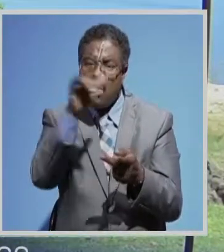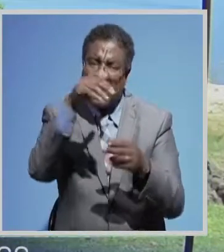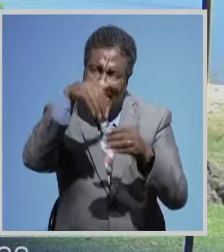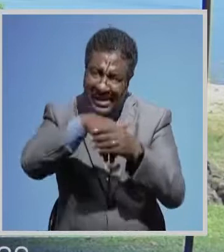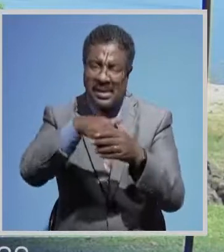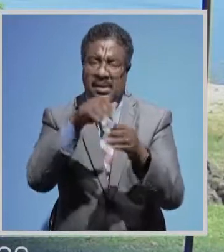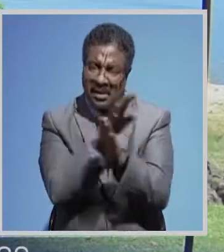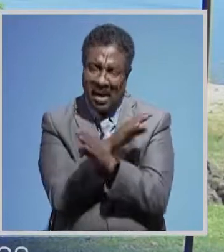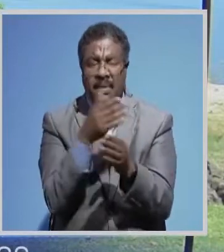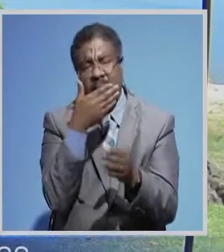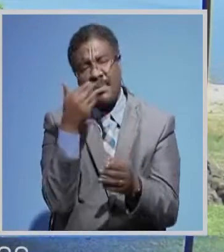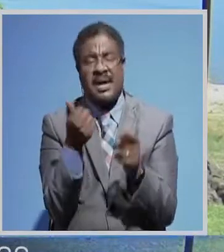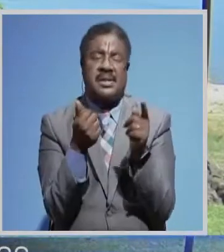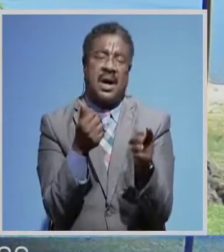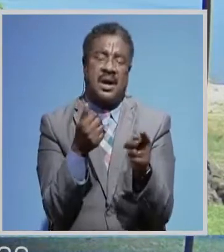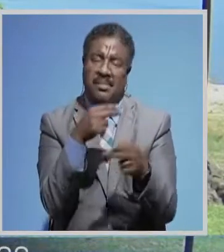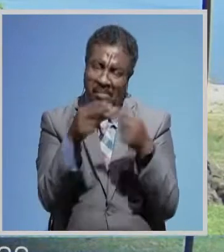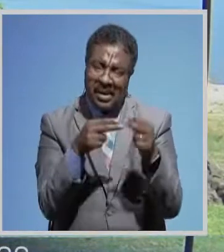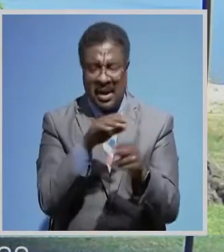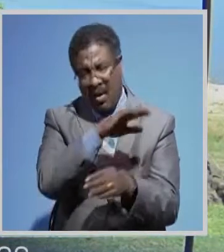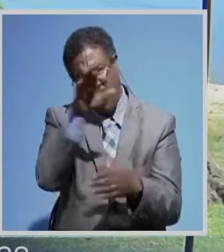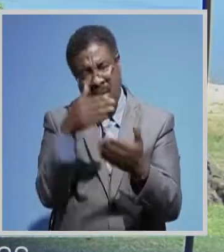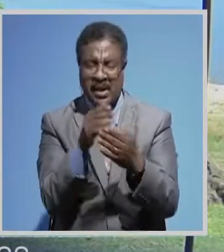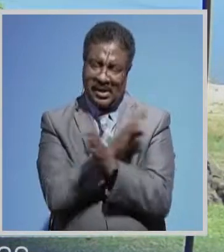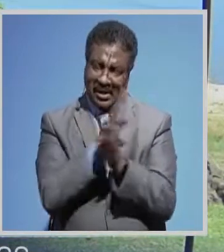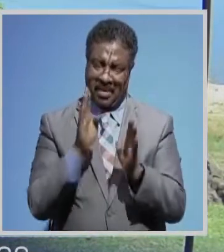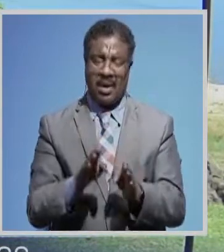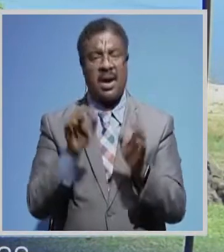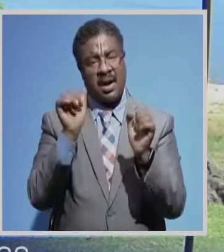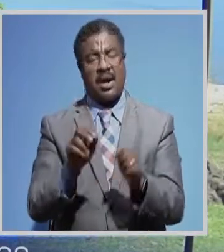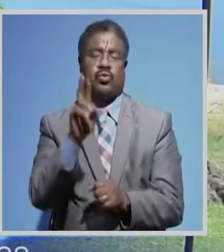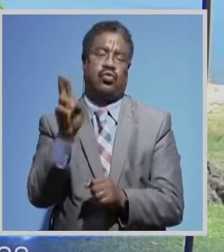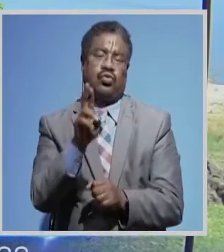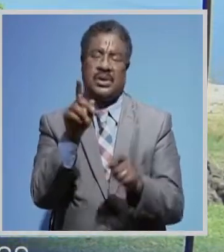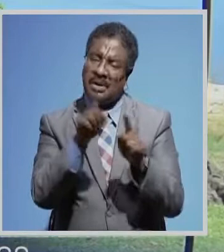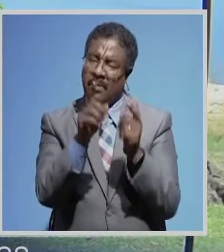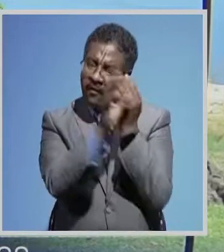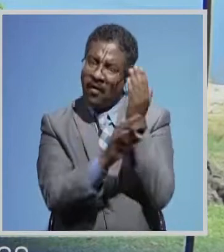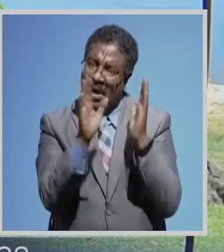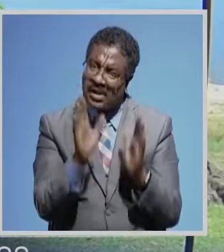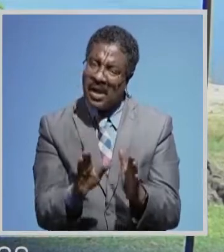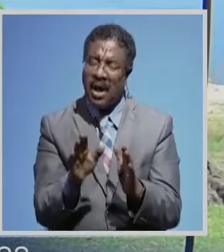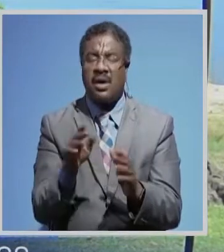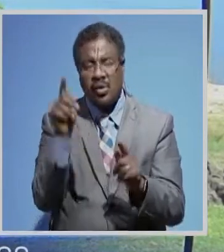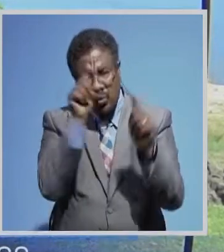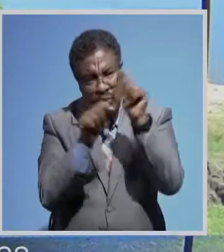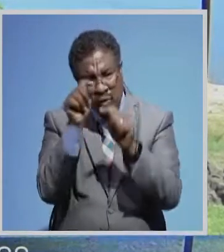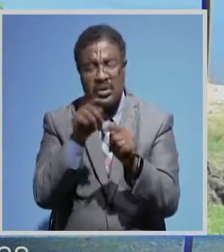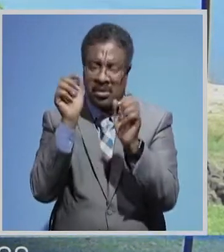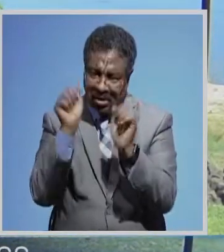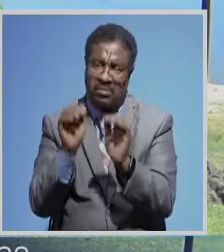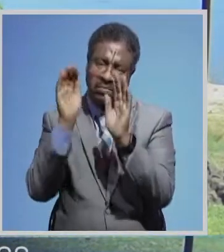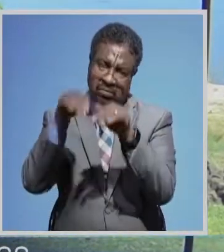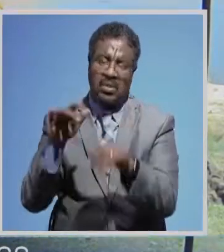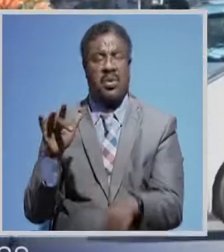country so that each and every citizen, for starters, as well as the foreign tourists, are able to access them